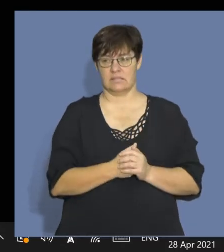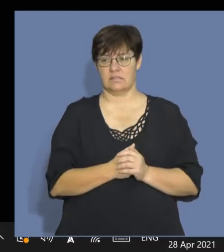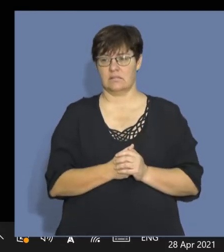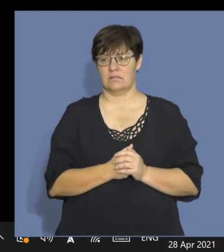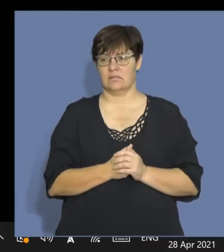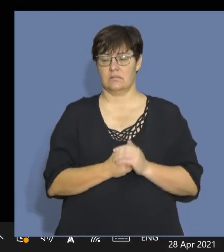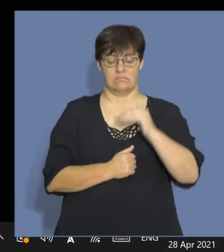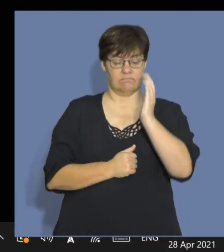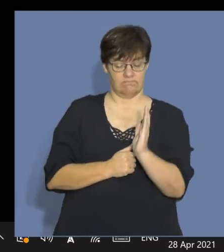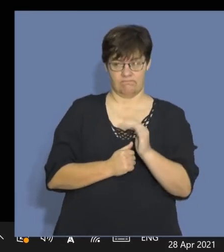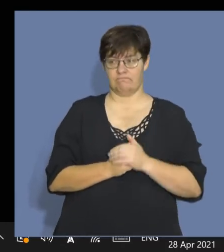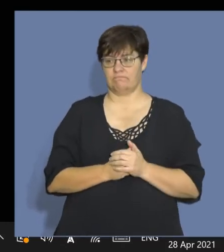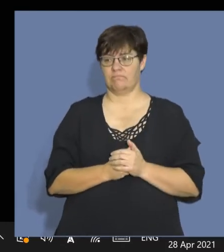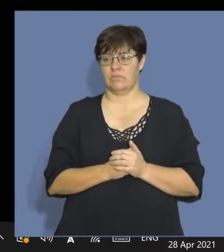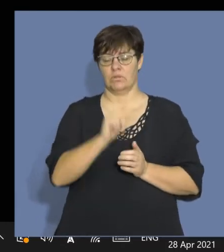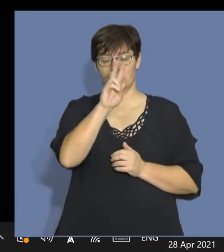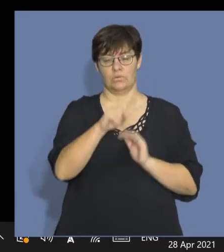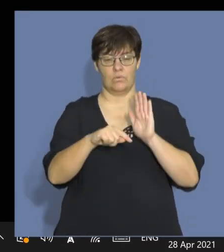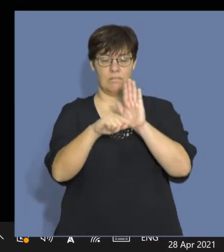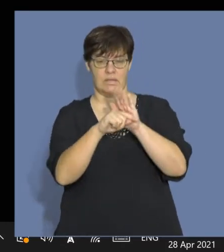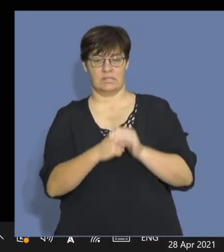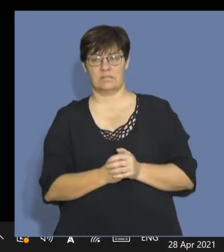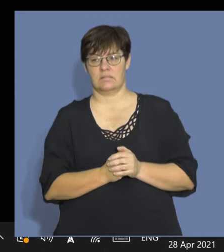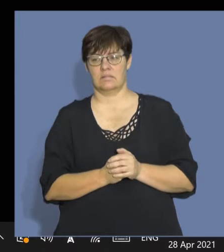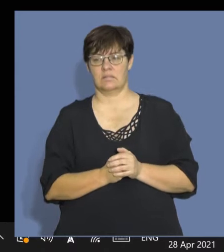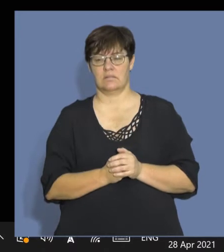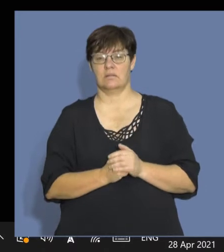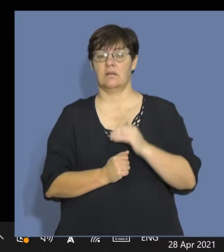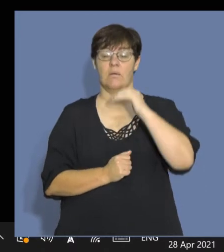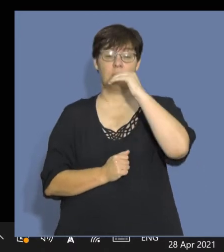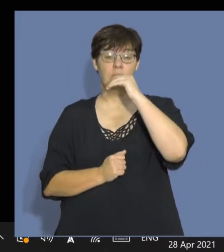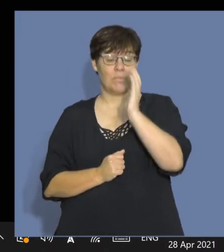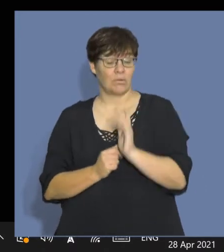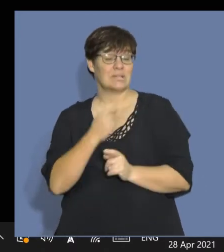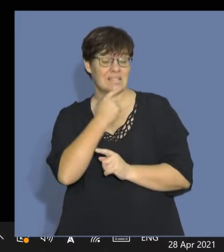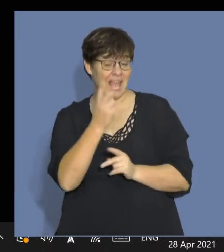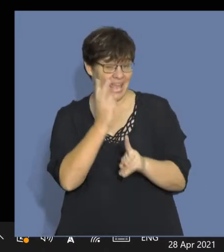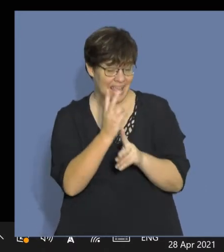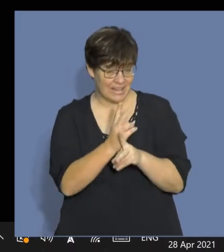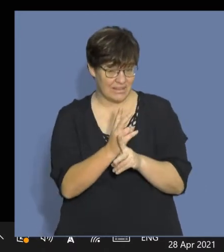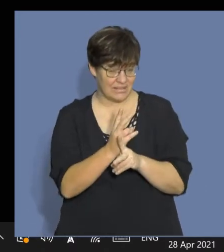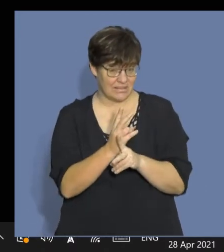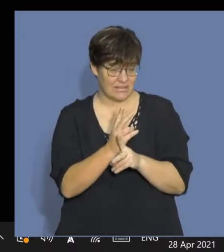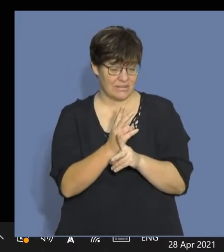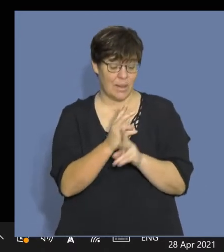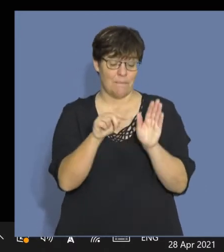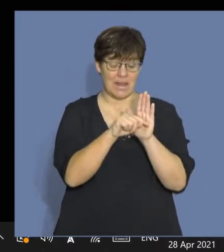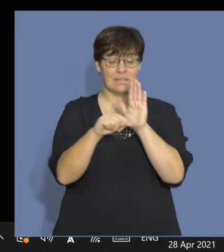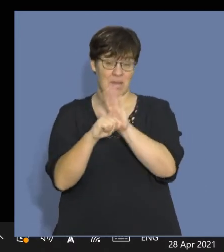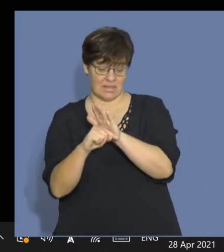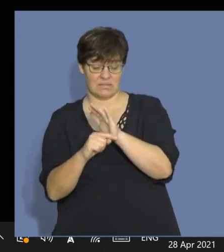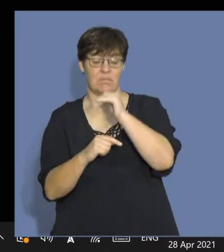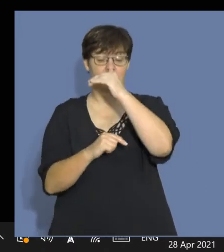add, open brackets, 2 minus. And again, this is what we're talking about when we talk about minusing